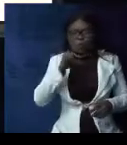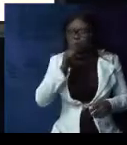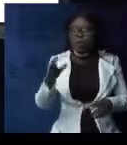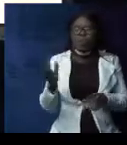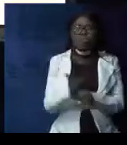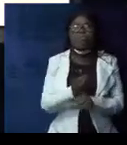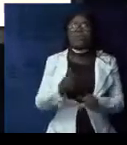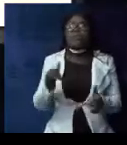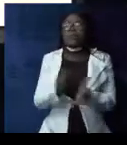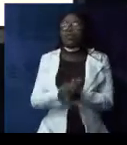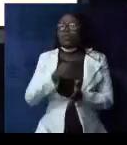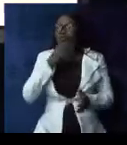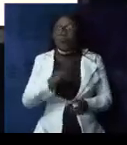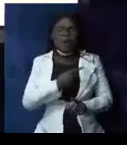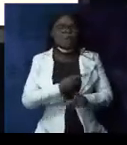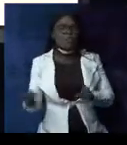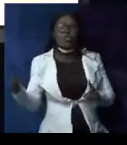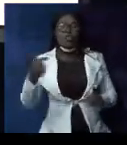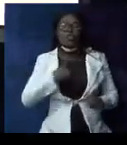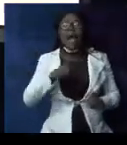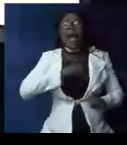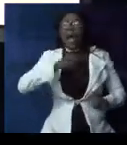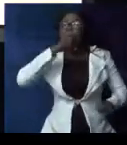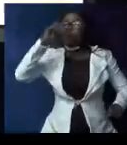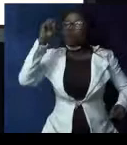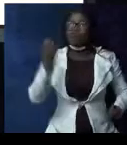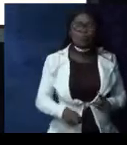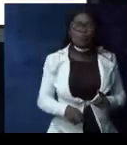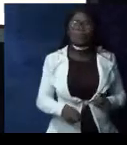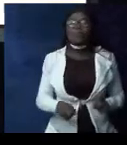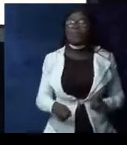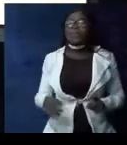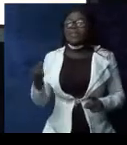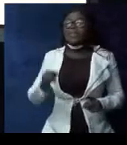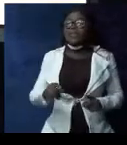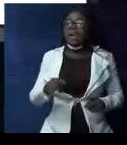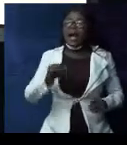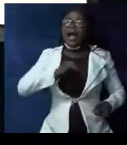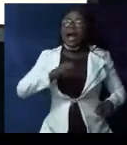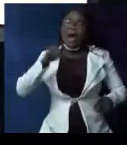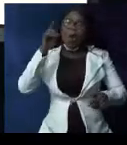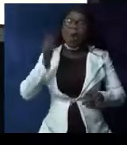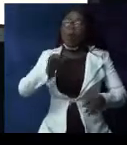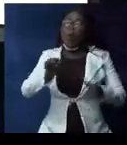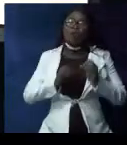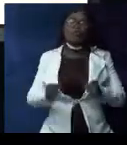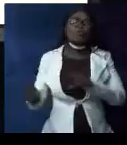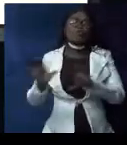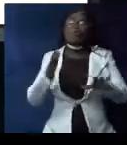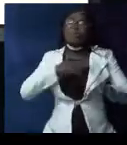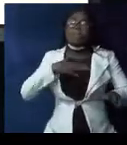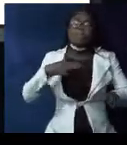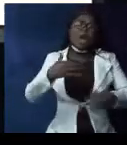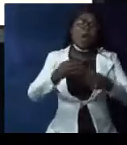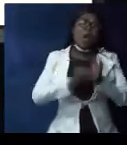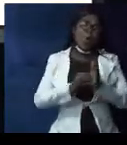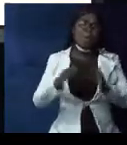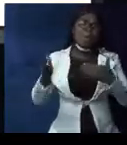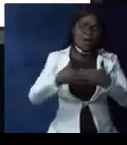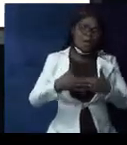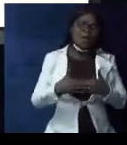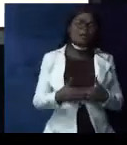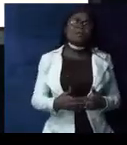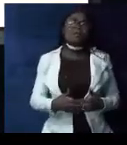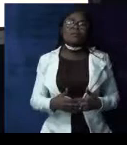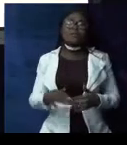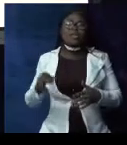take that. You have injured me. No, I must do that's the way you will say it. I want to do my own again. I want to do